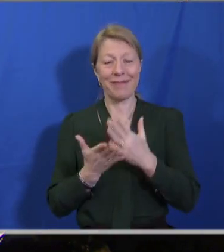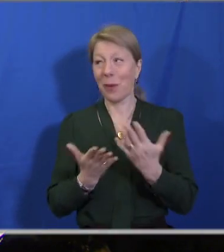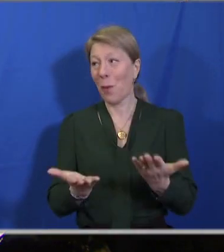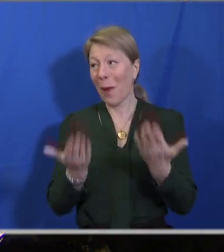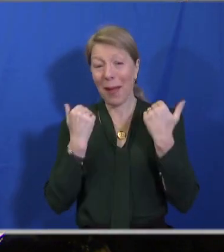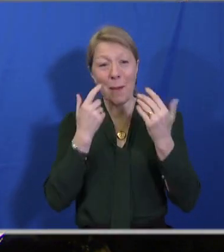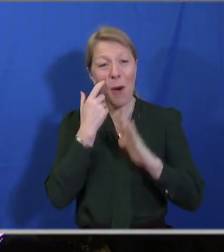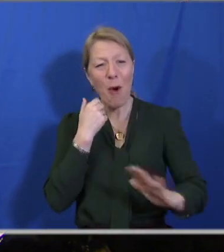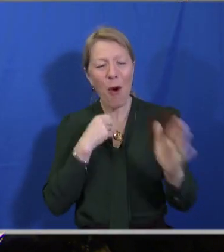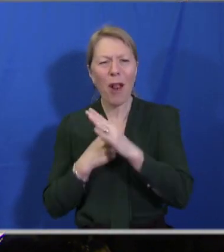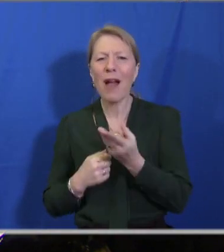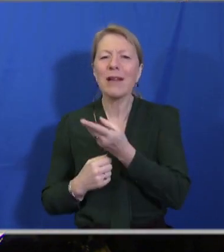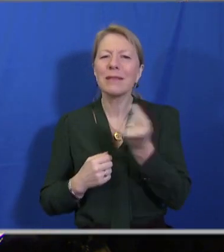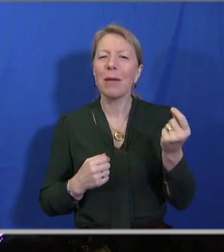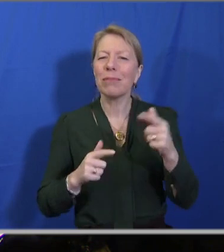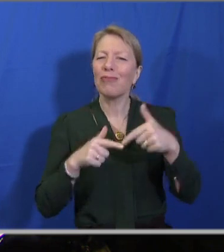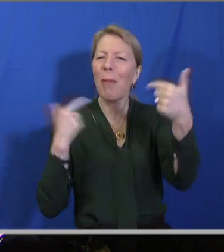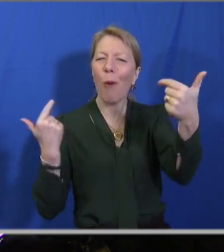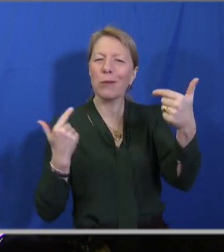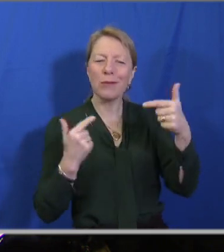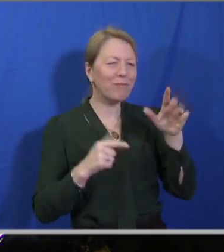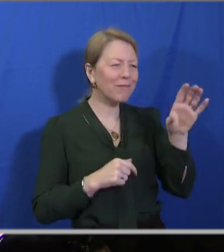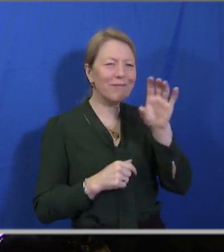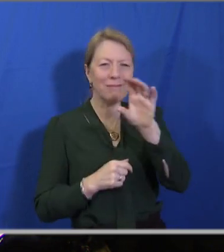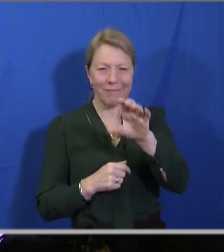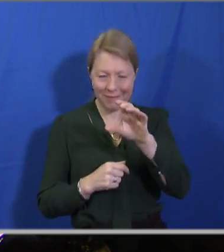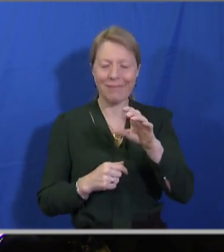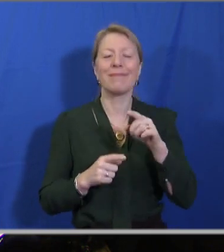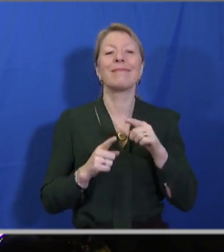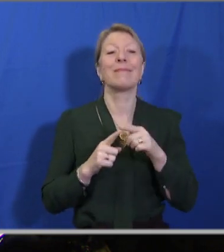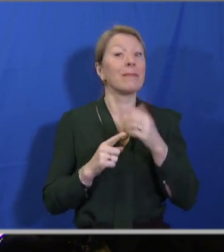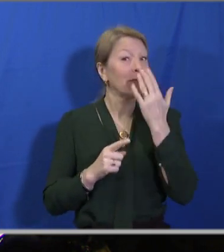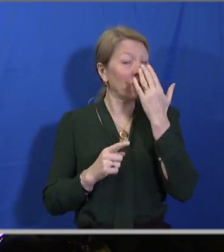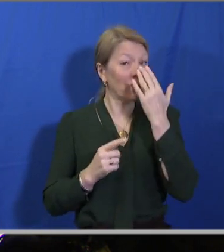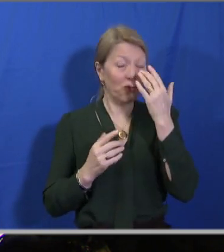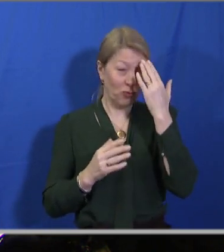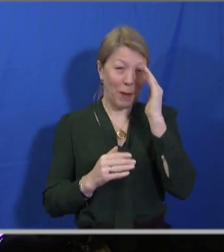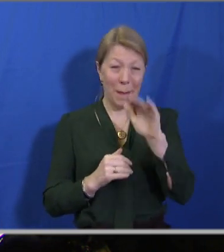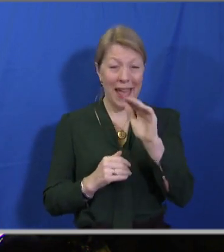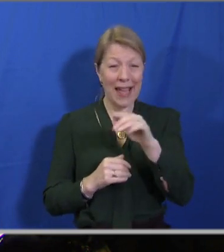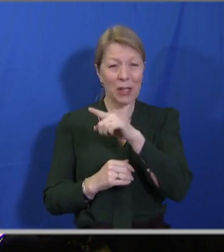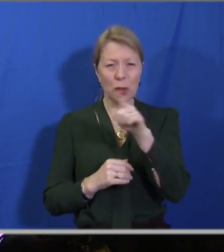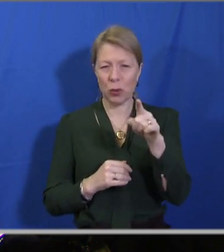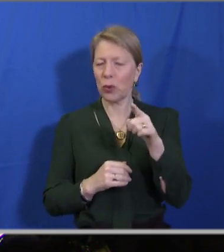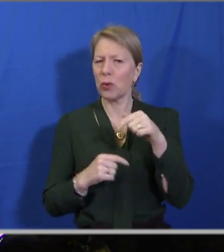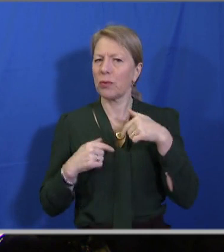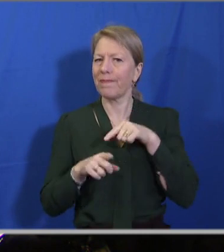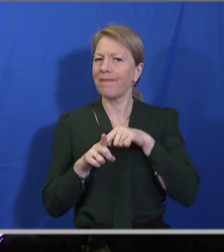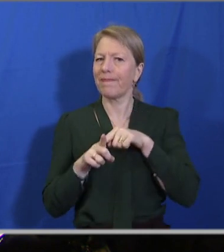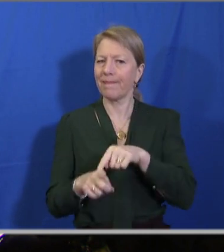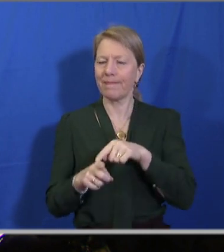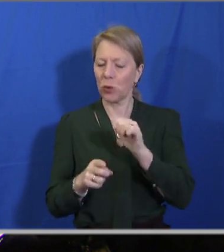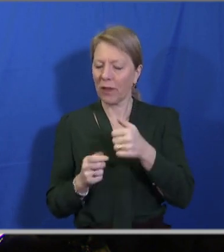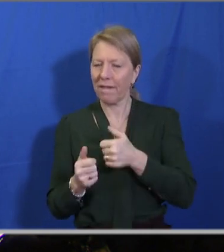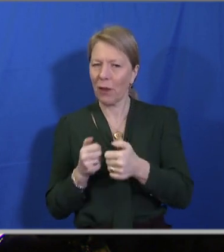conferencing and to remind members about the protocols regarding the use of electronic devices. So, no apologies have